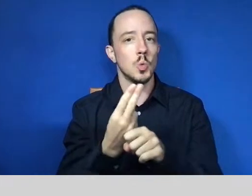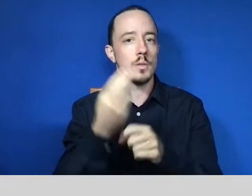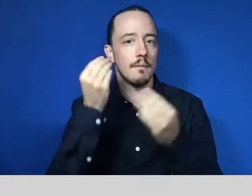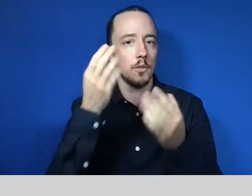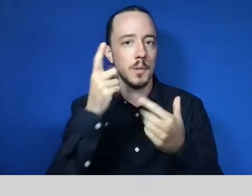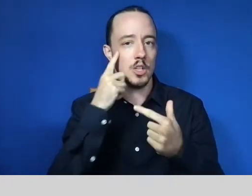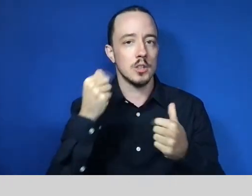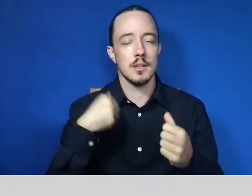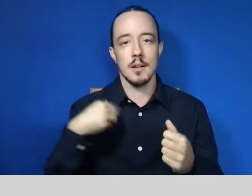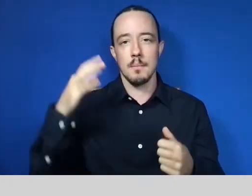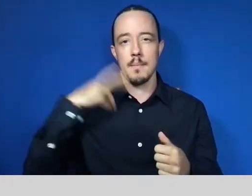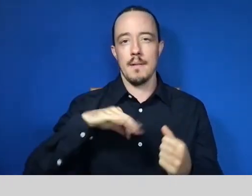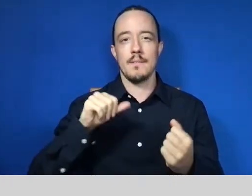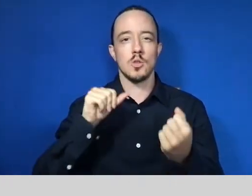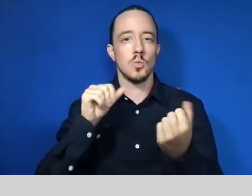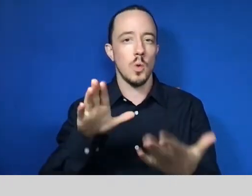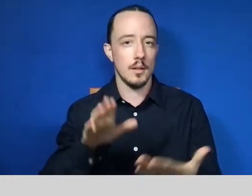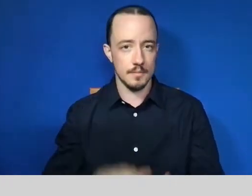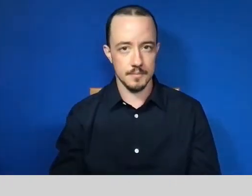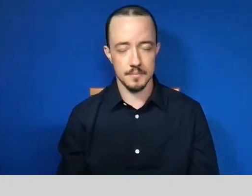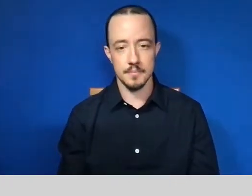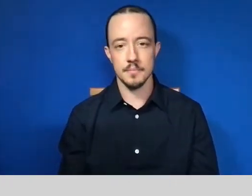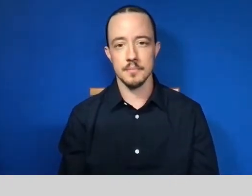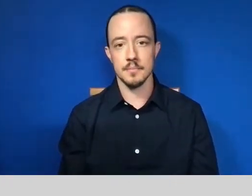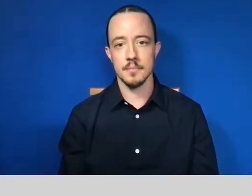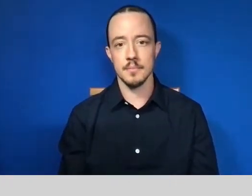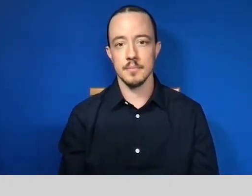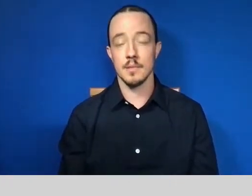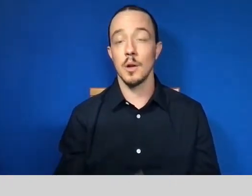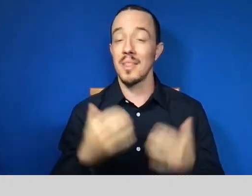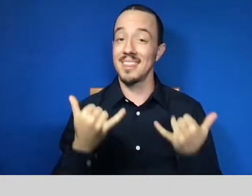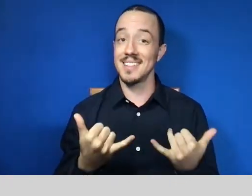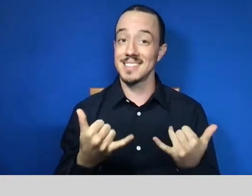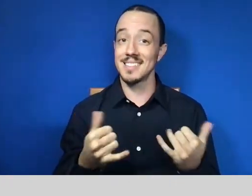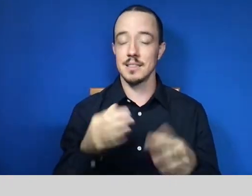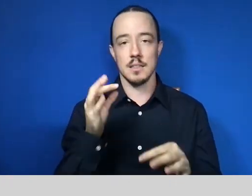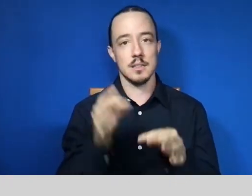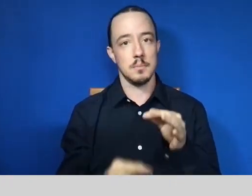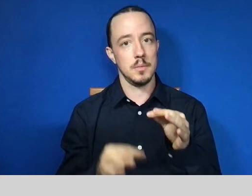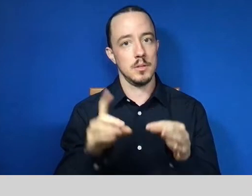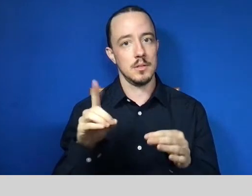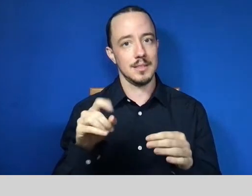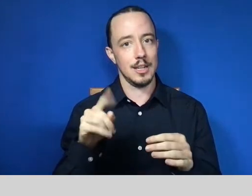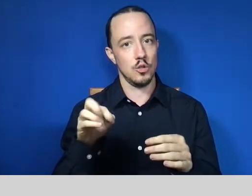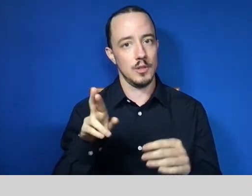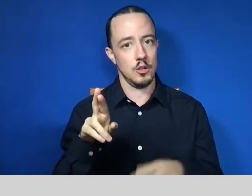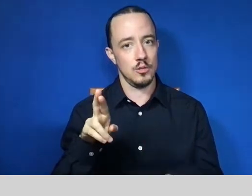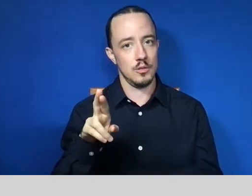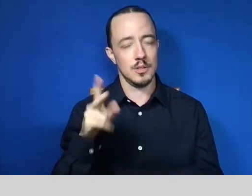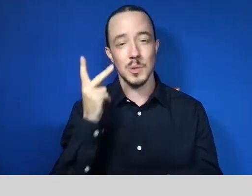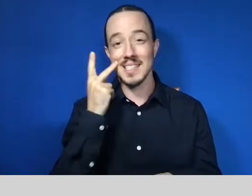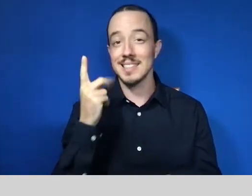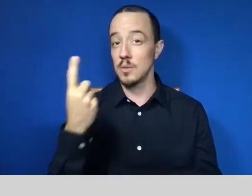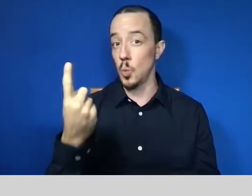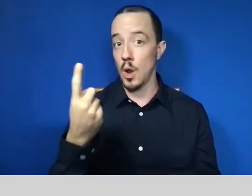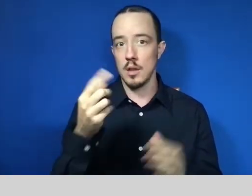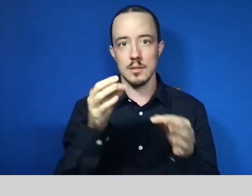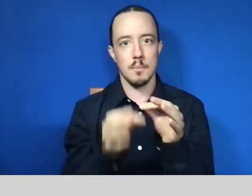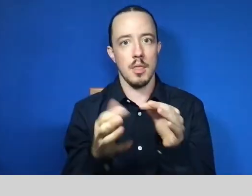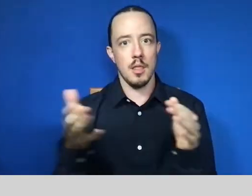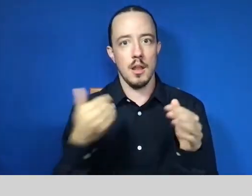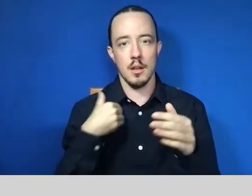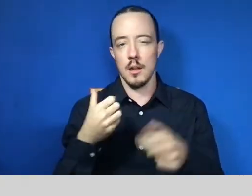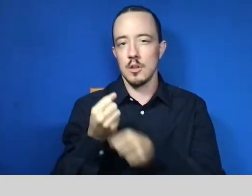information in a useful way. This was a simple decorator, but as we can see, even such a simple decorator